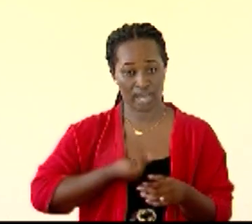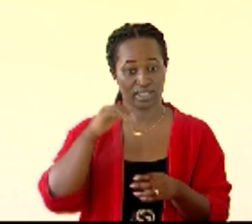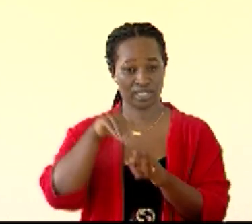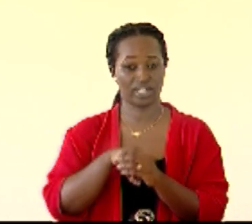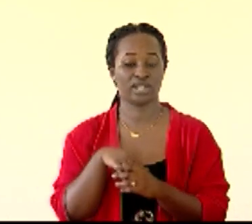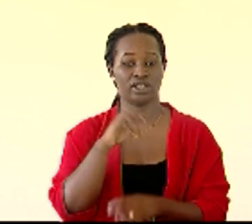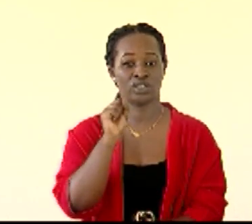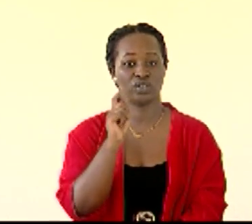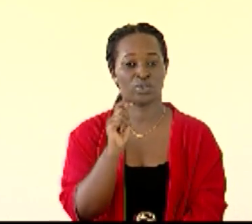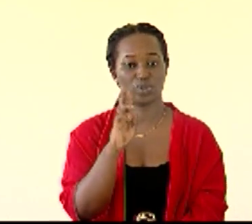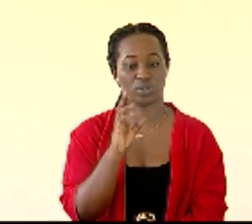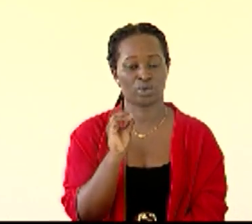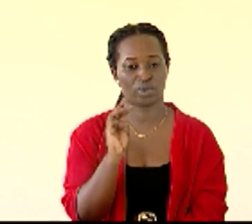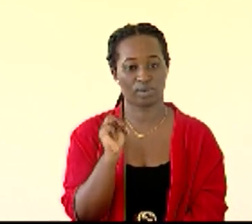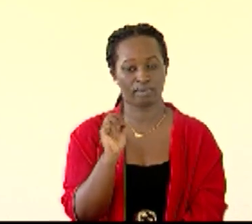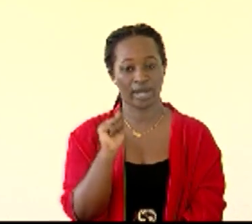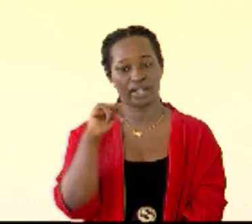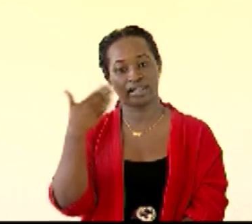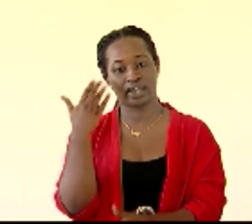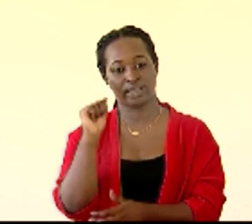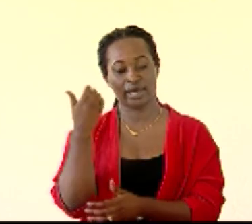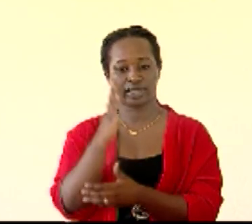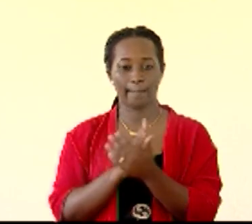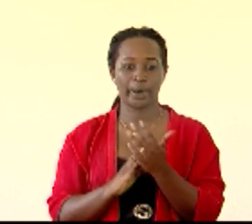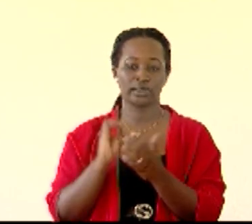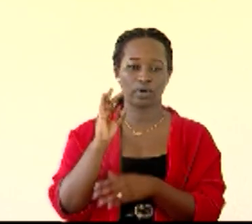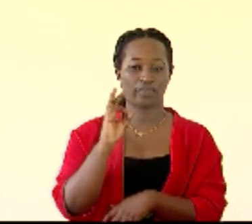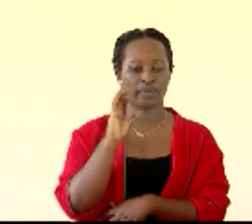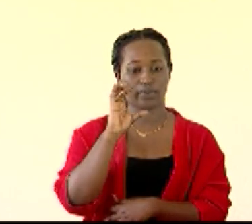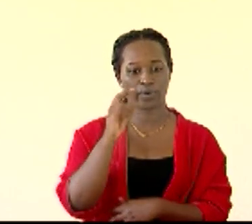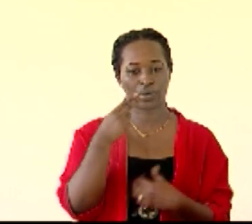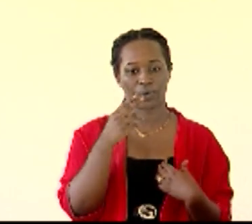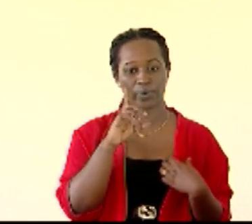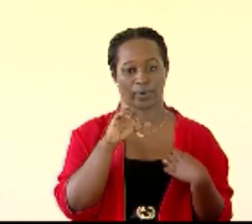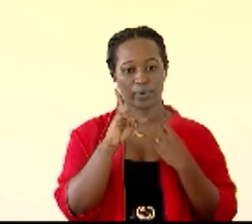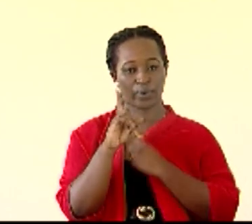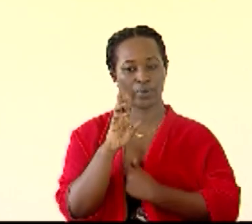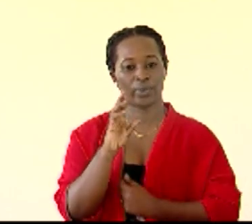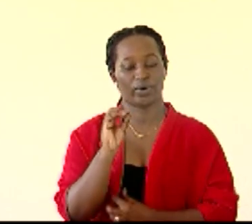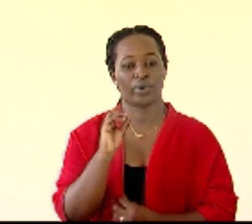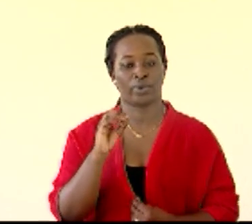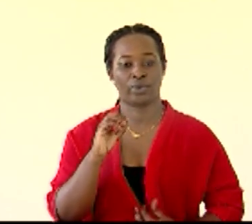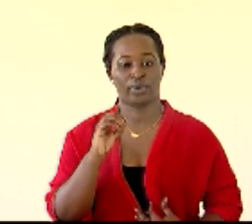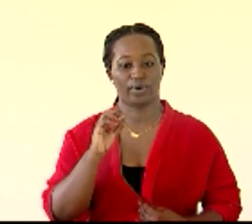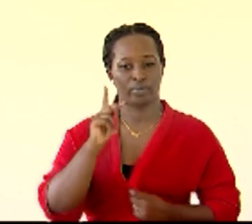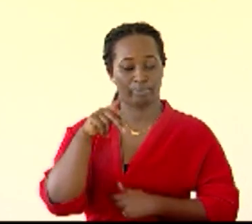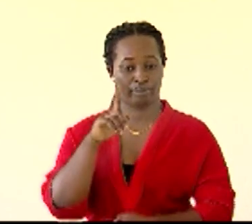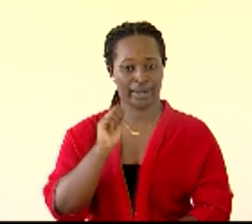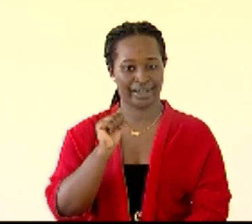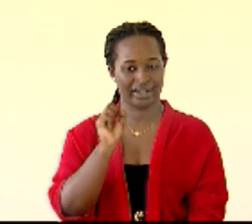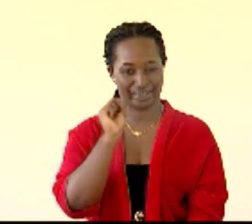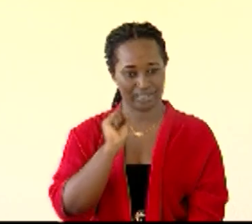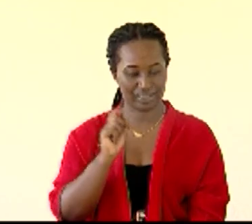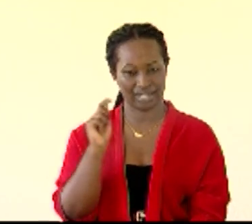of the chloroplast without the pigment, the other part of the chloroplast where we have a pile of enzymes. So it's the